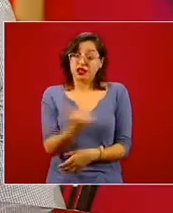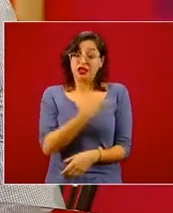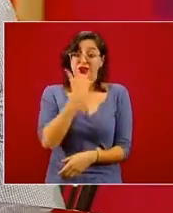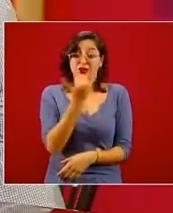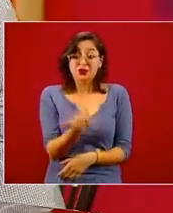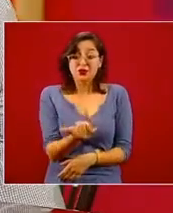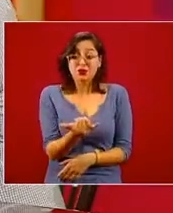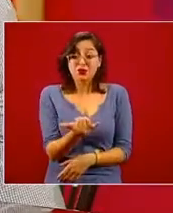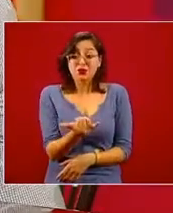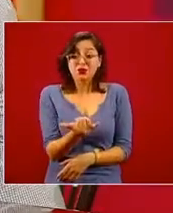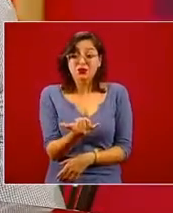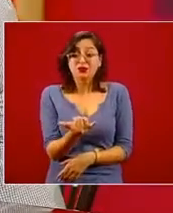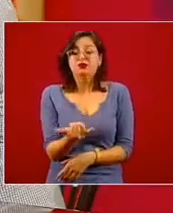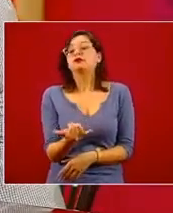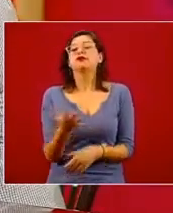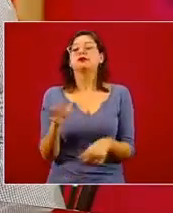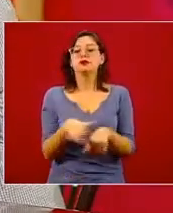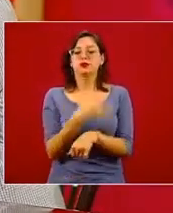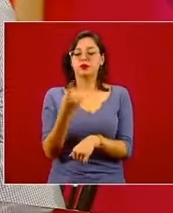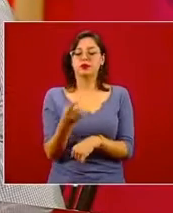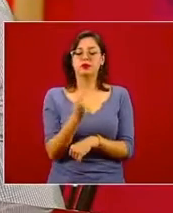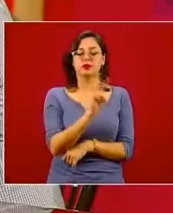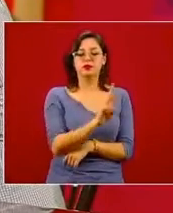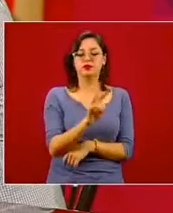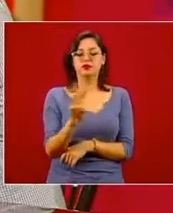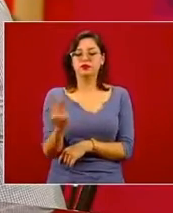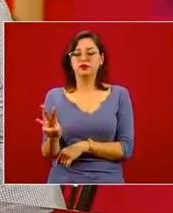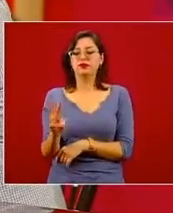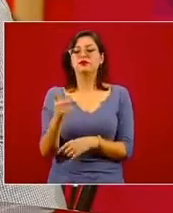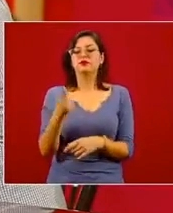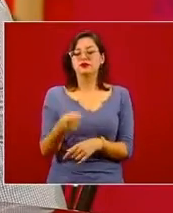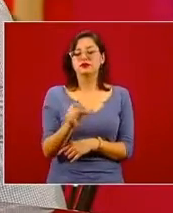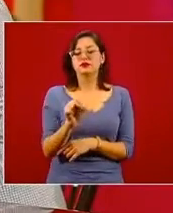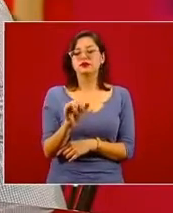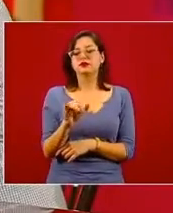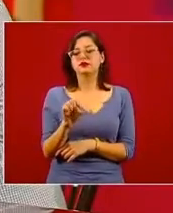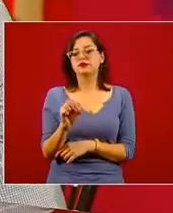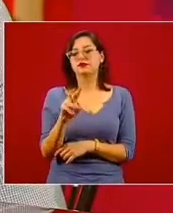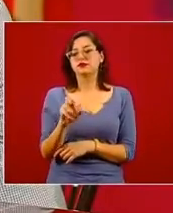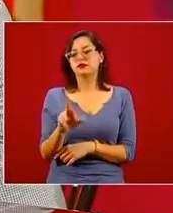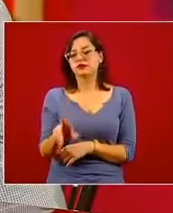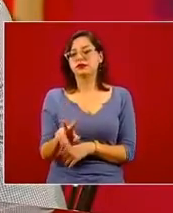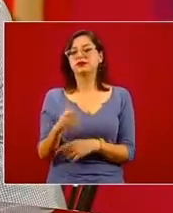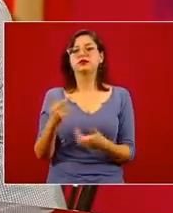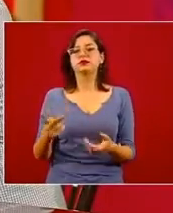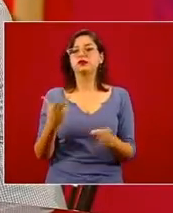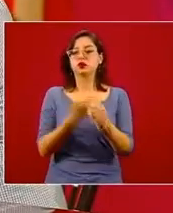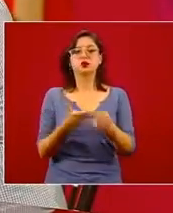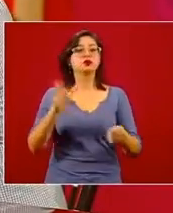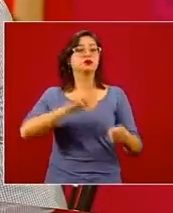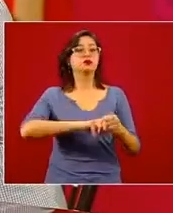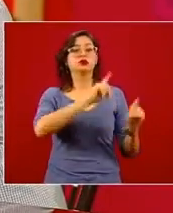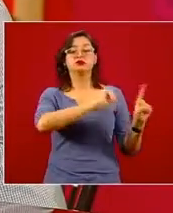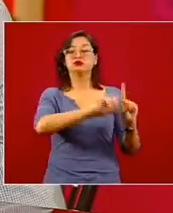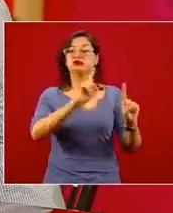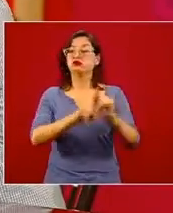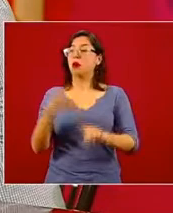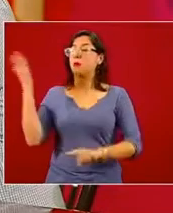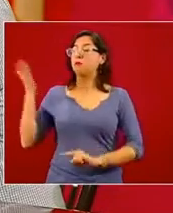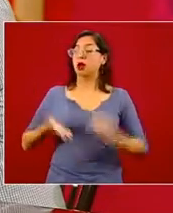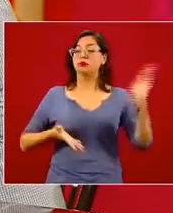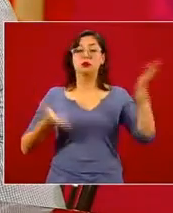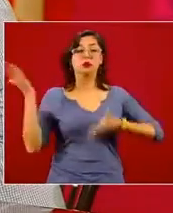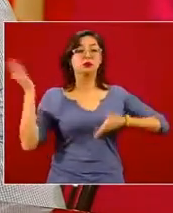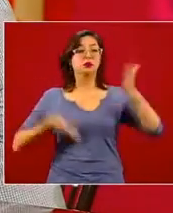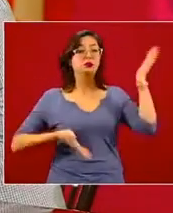This responds to a mistake of the notice of this data. The